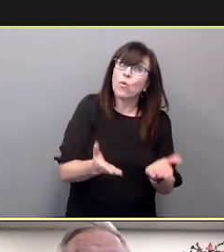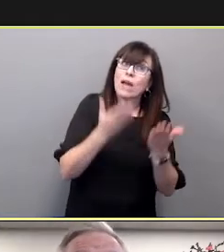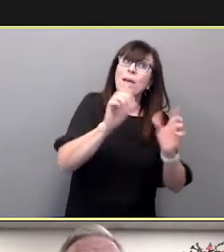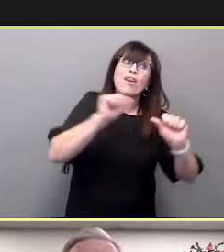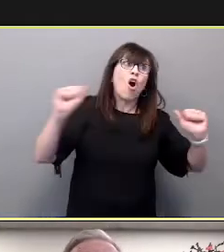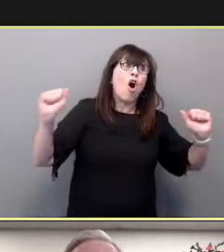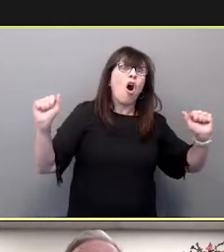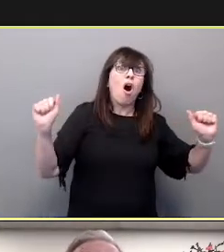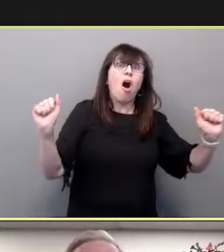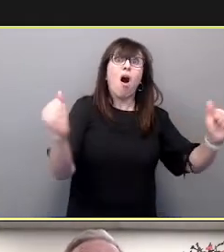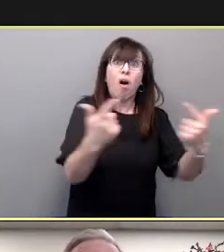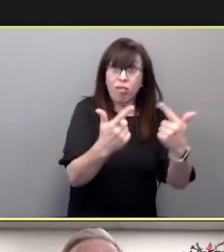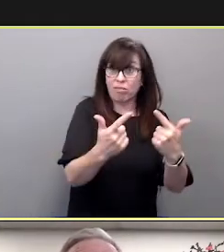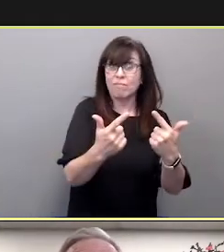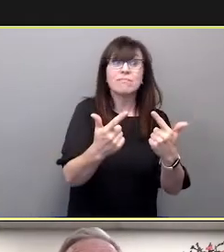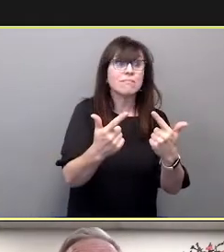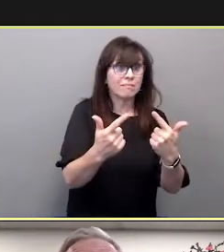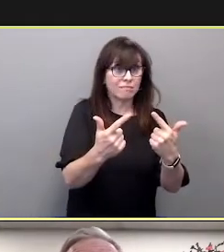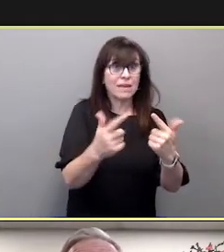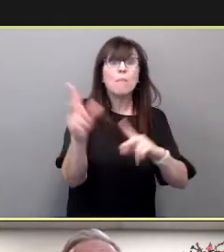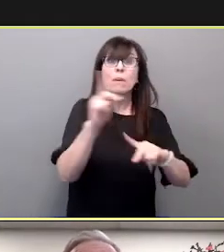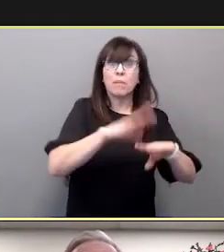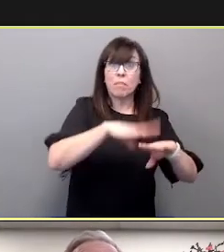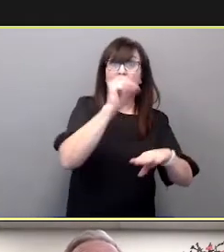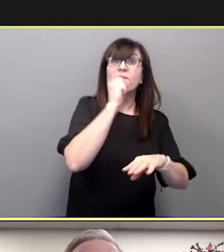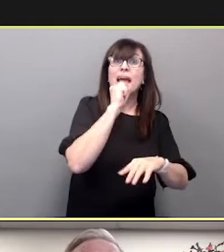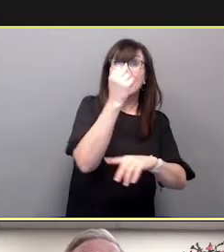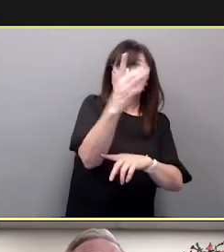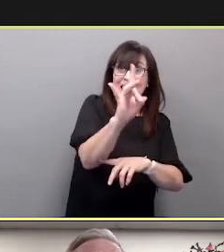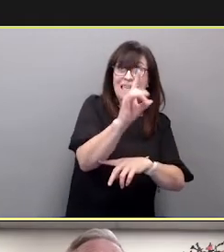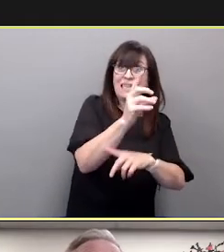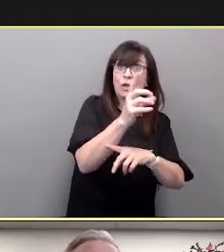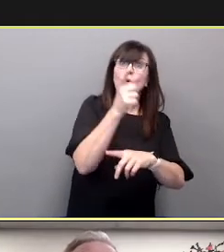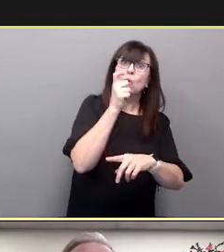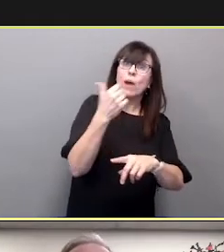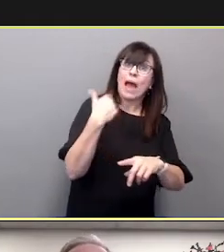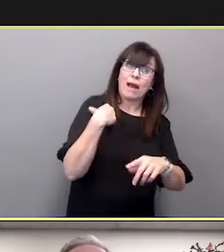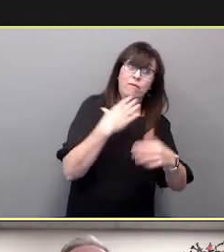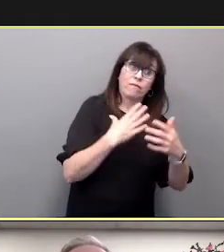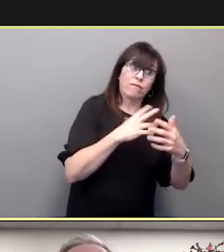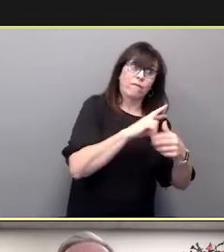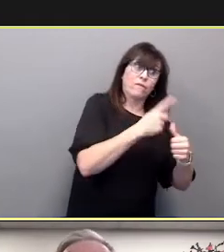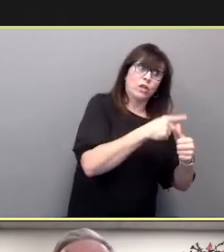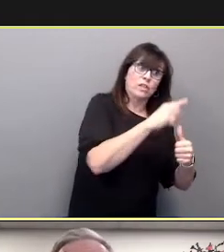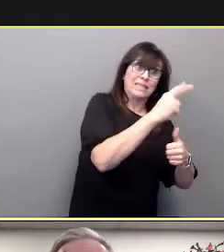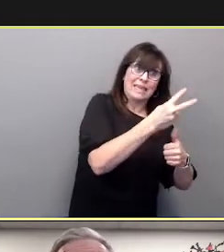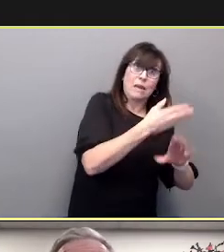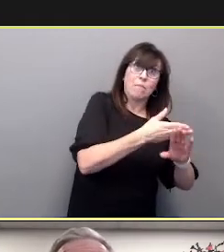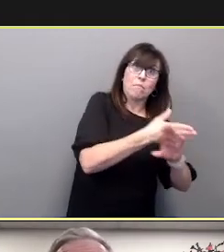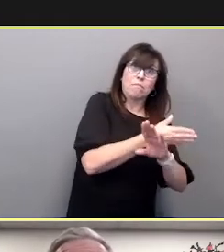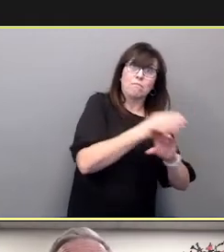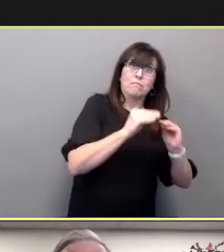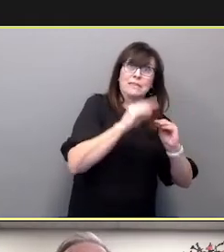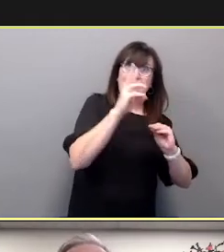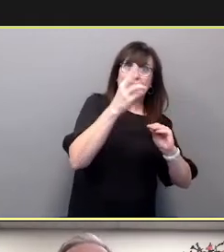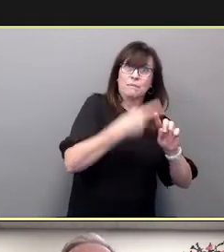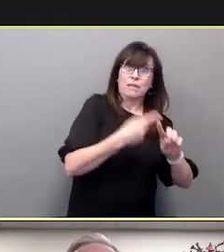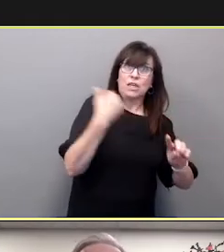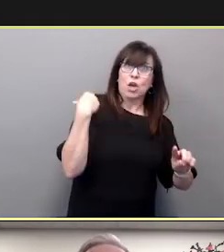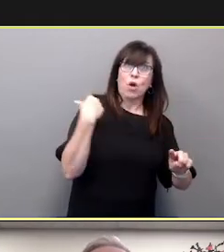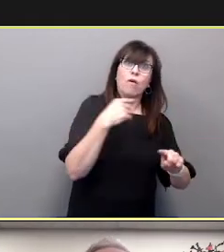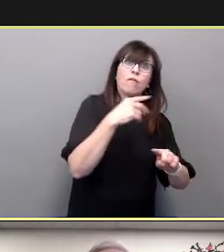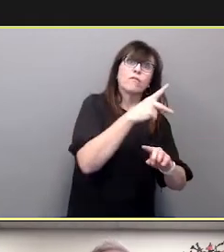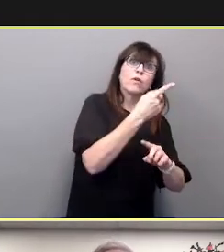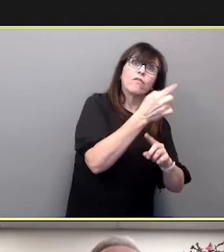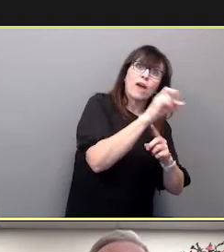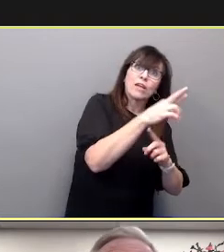all those 18 and older who'd had their primary series more than 6 months ago for Pfizer and